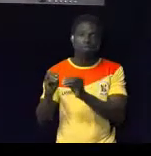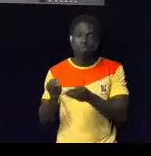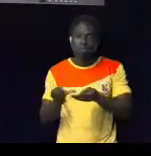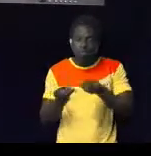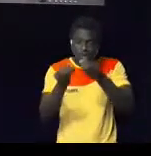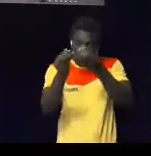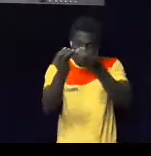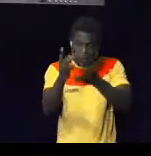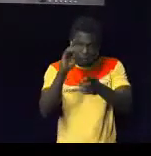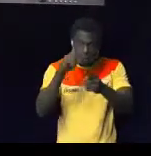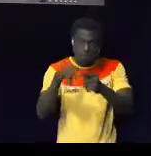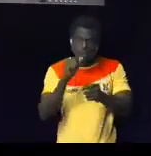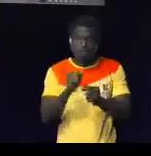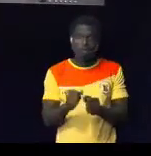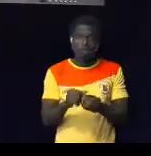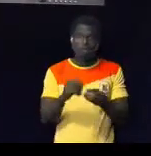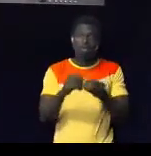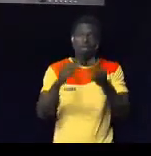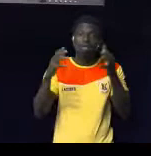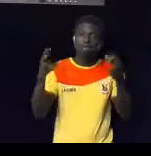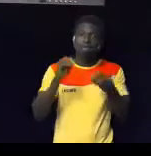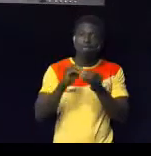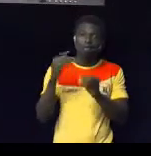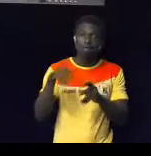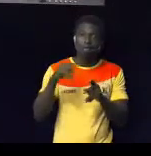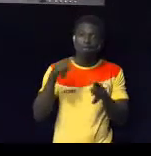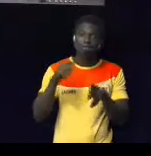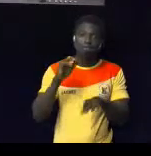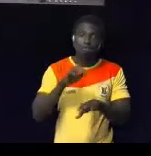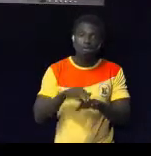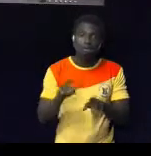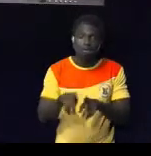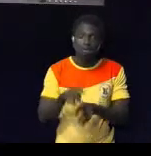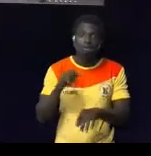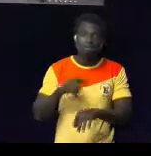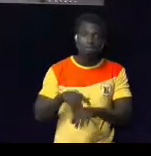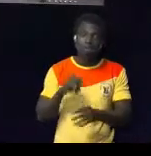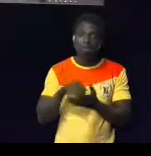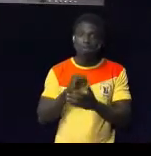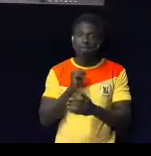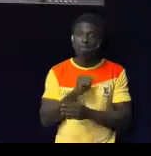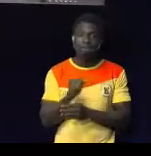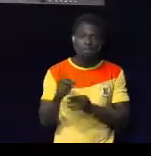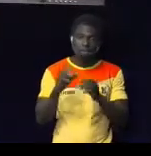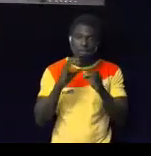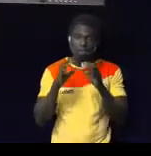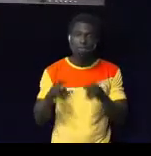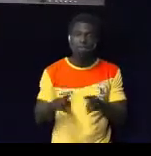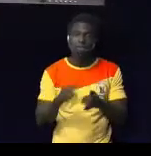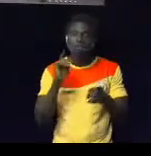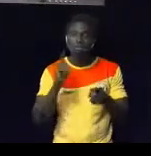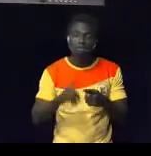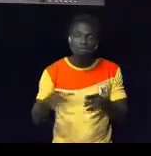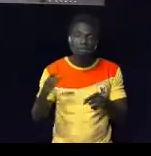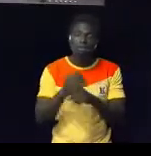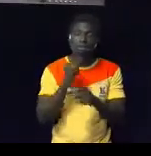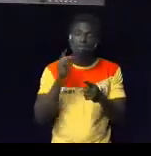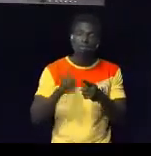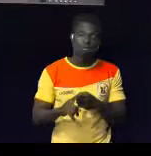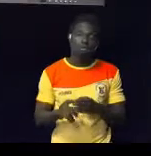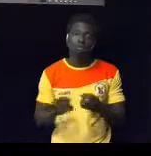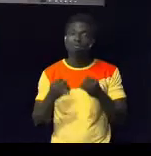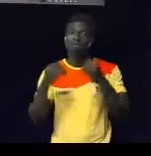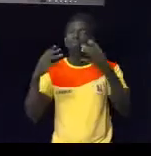to a large number of people at the same time. Mass media is a medium of communication which is used to